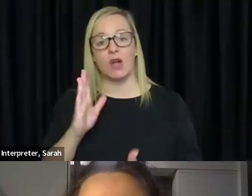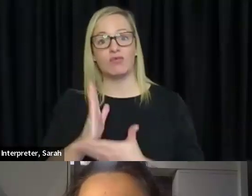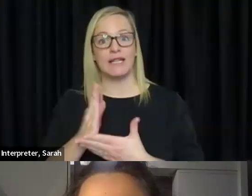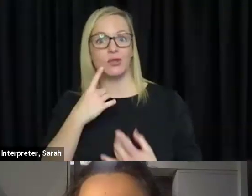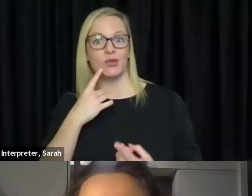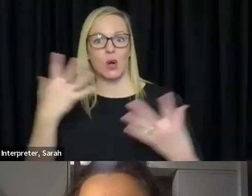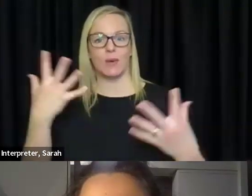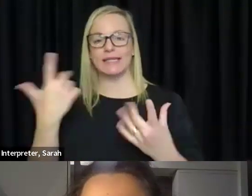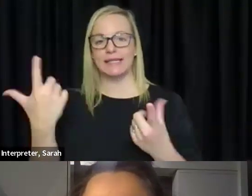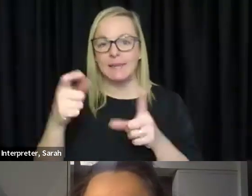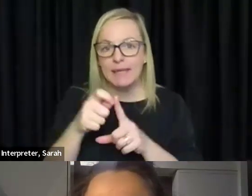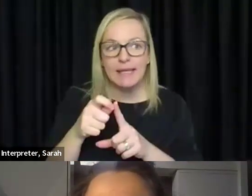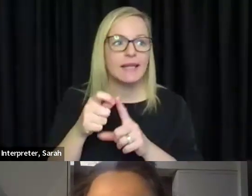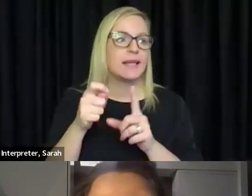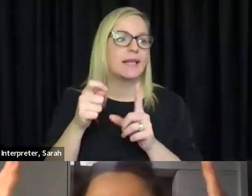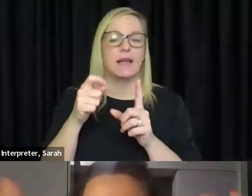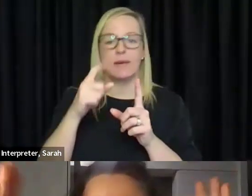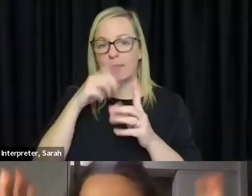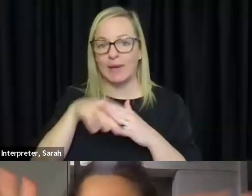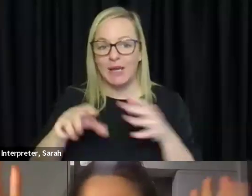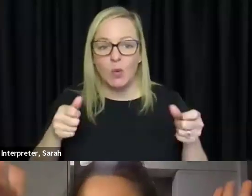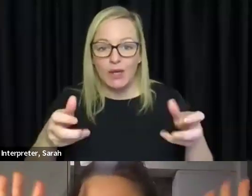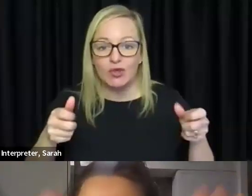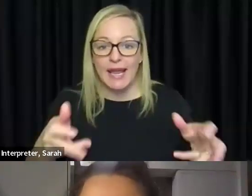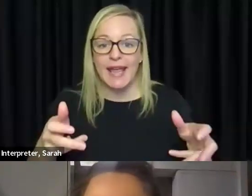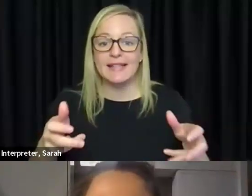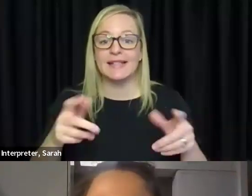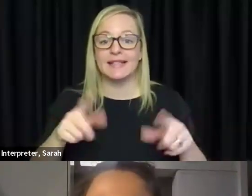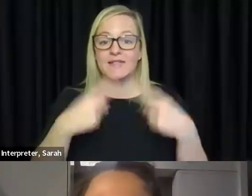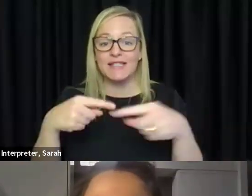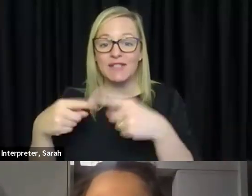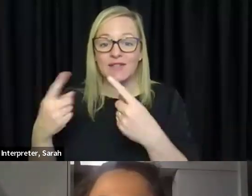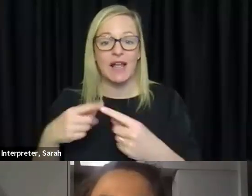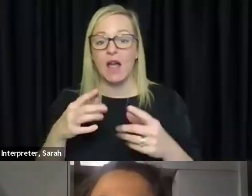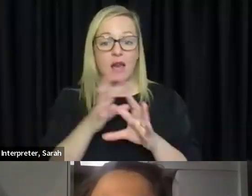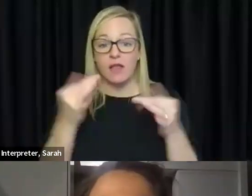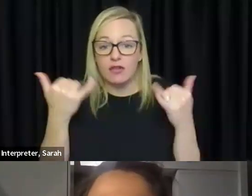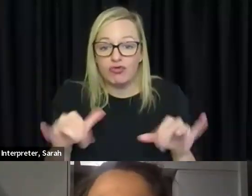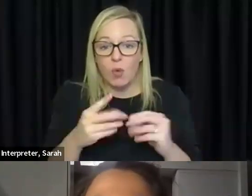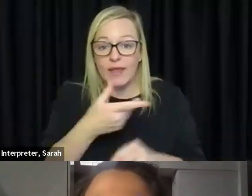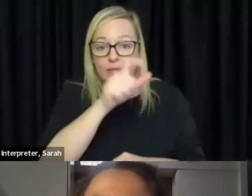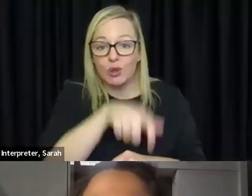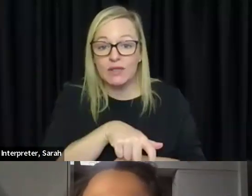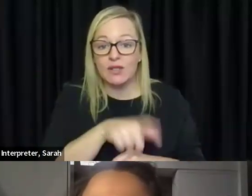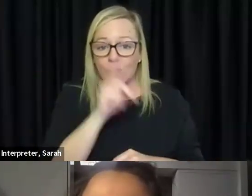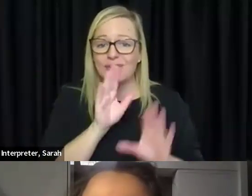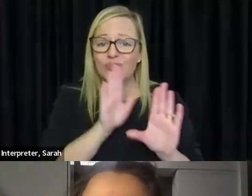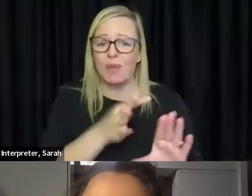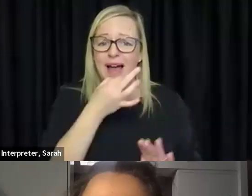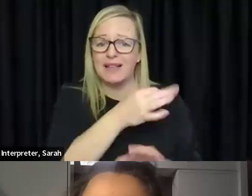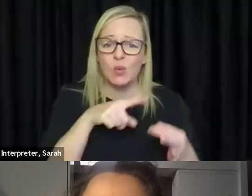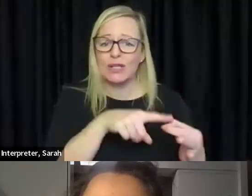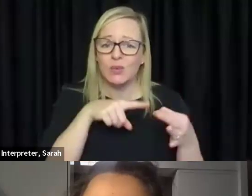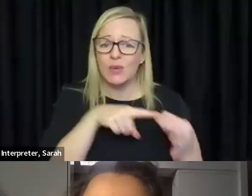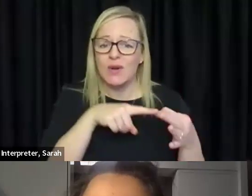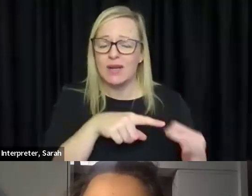things like cerebral palsy, people in wheelchairs and other sort of things. There's nothing wrong with them, and you can stop asking all these questions because it's